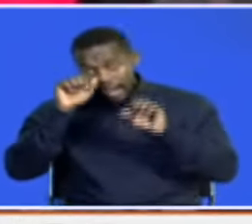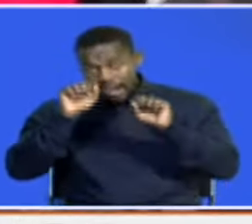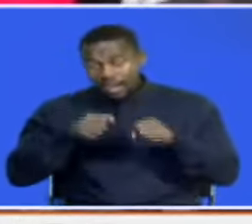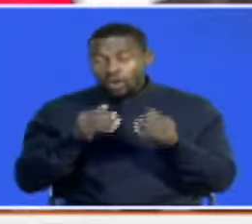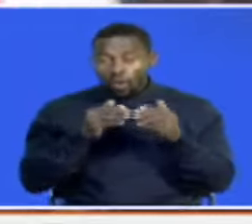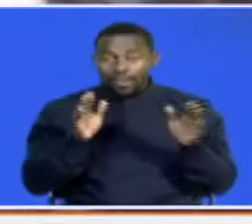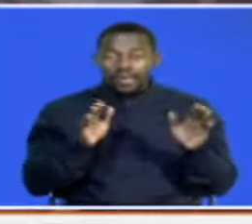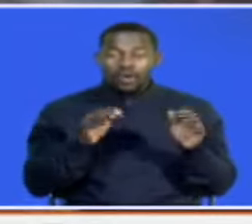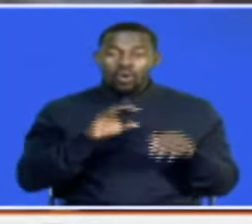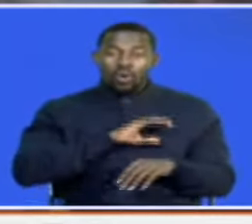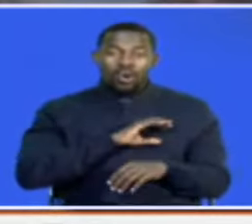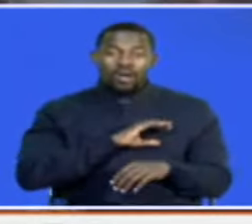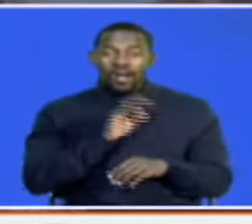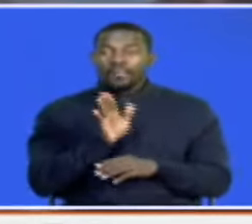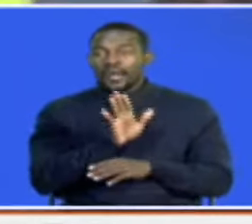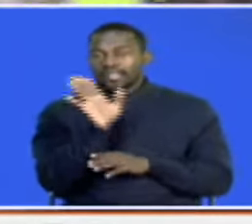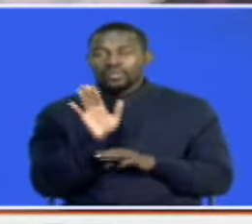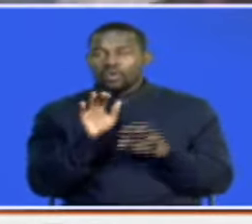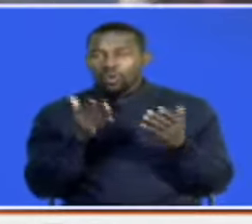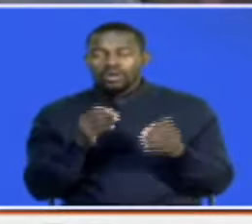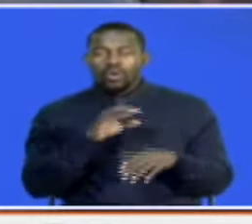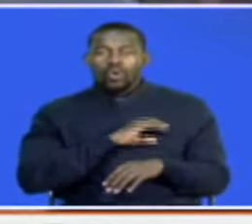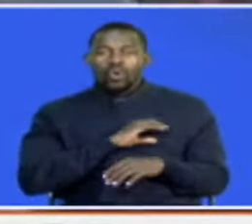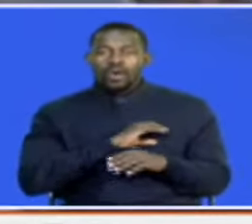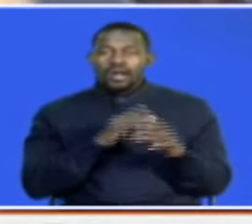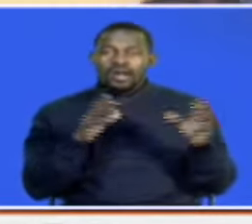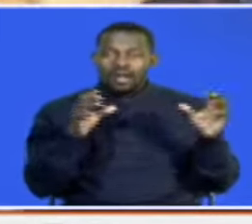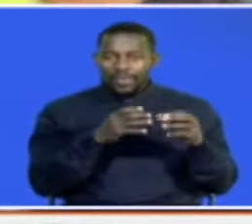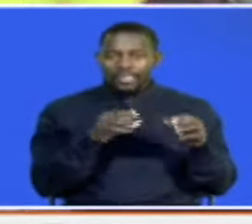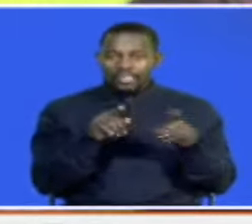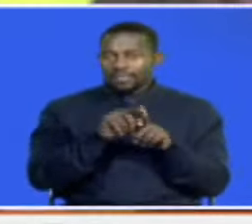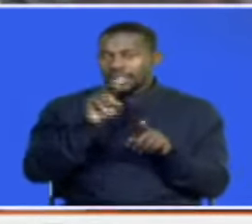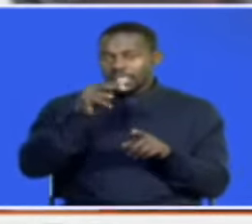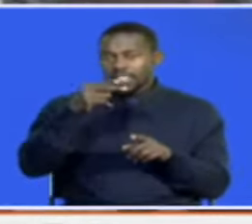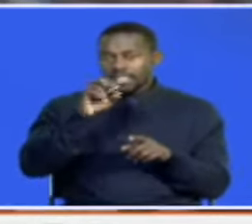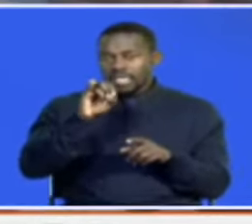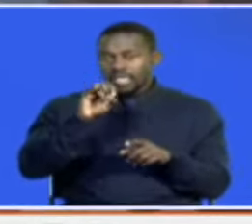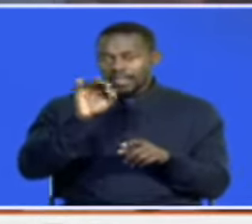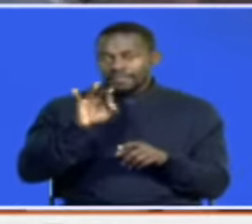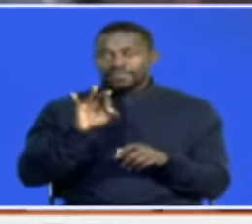branch or its own company, or like the NHF, to be able to insure the matatu industry.